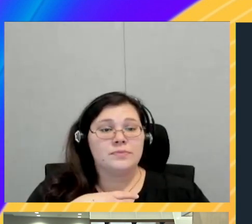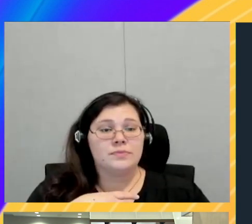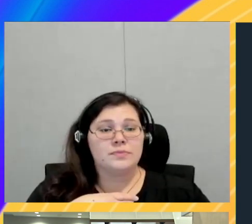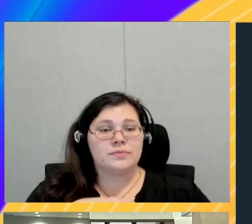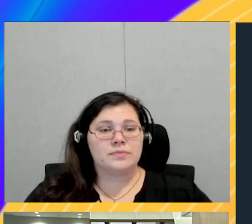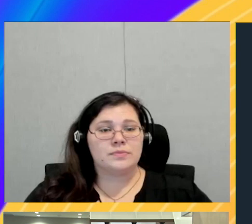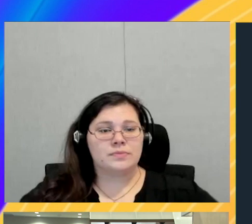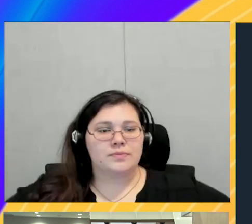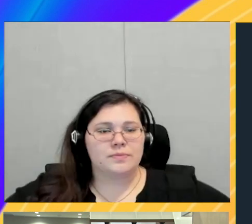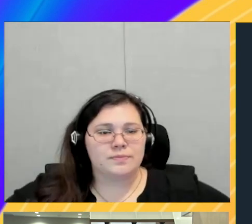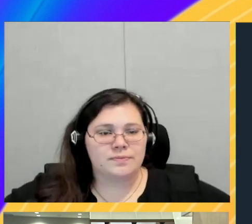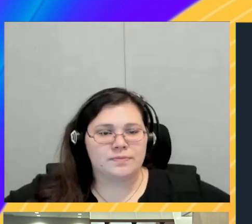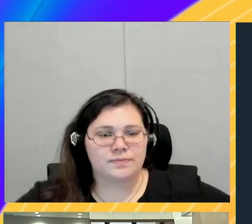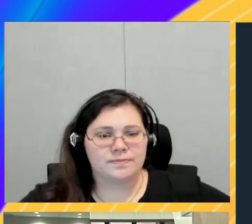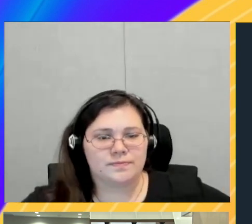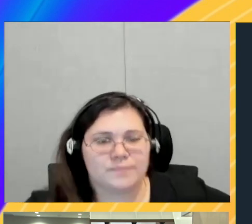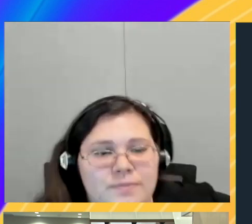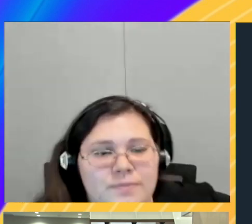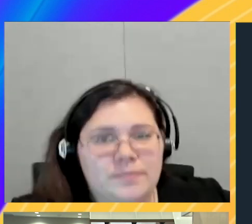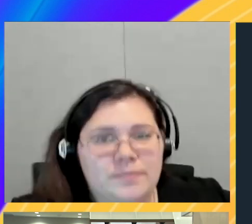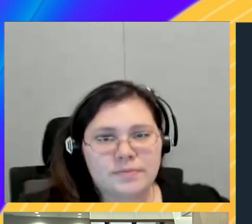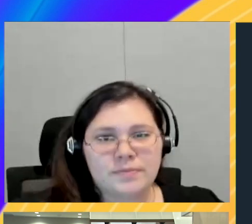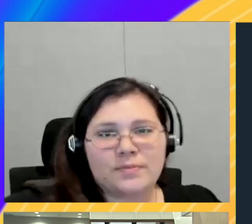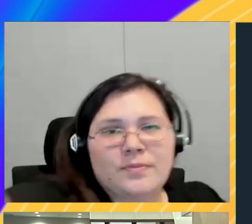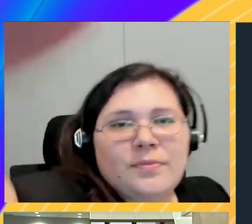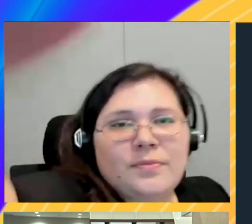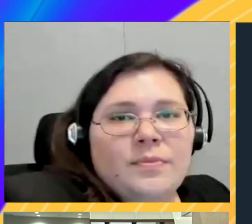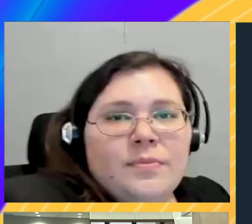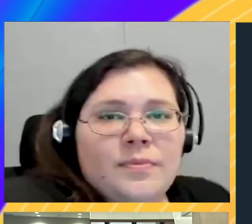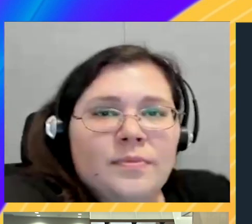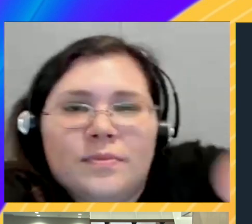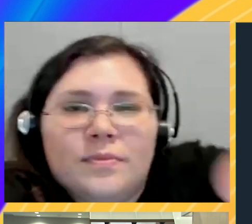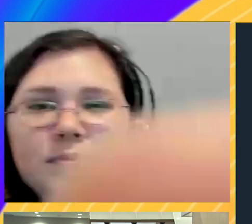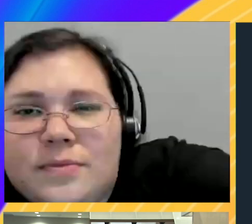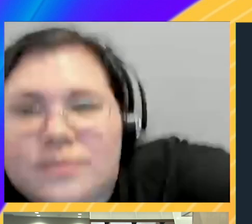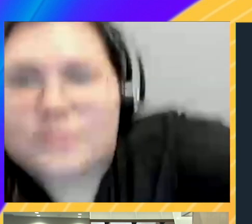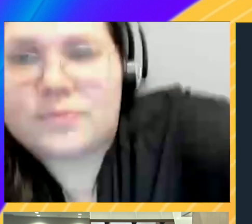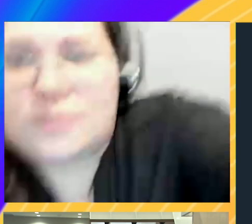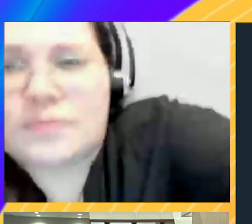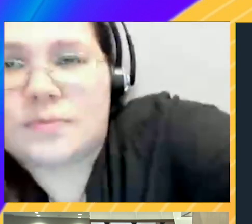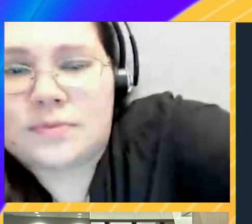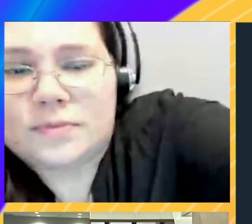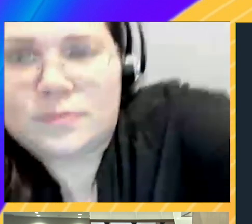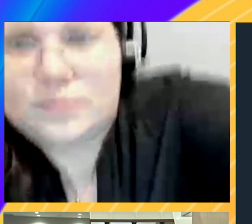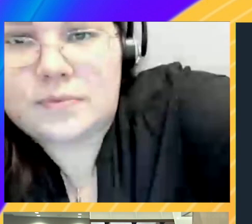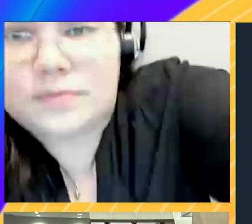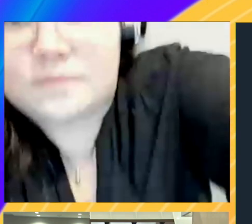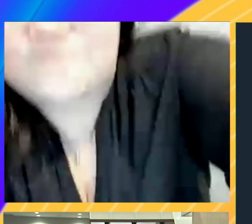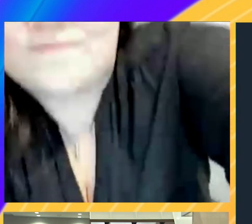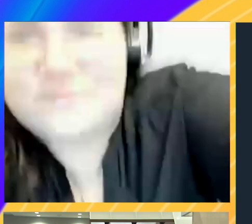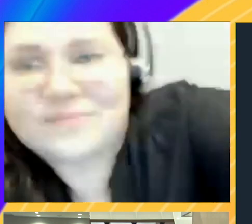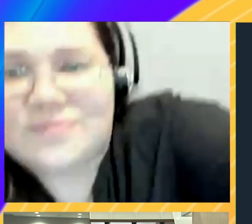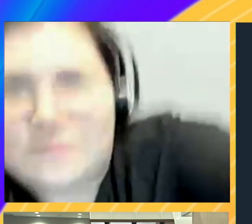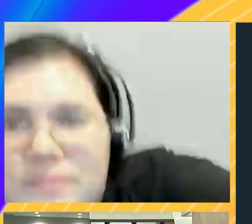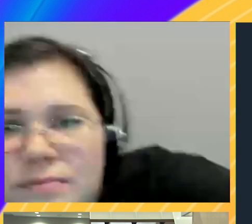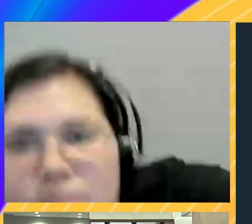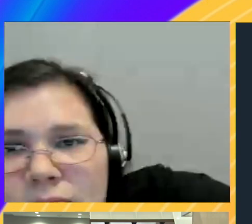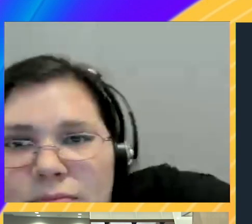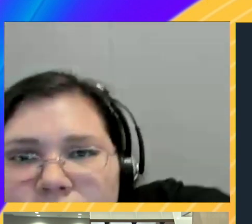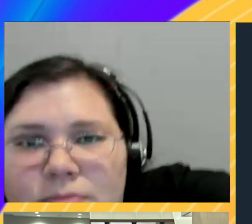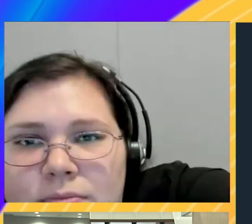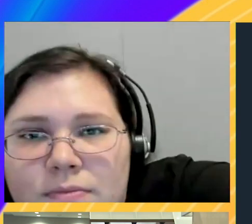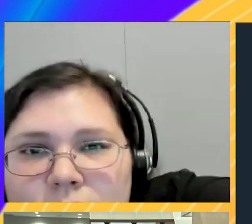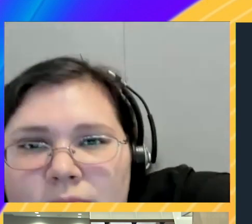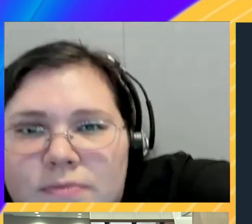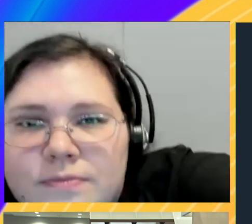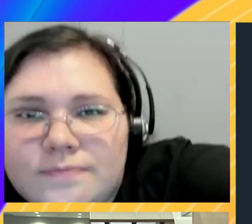here is the big full picture of what a very large customer would have for an account team, like Air Force or someone like that.